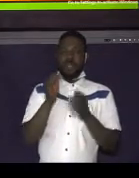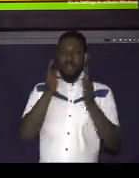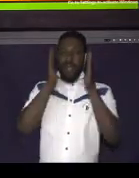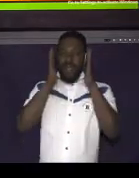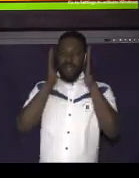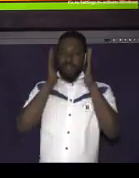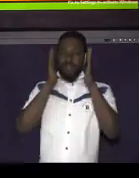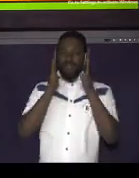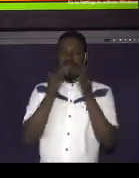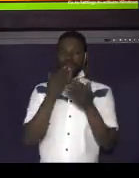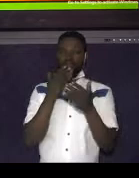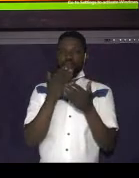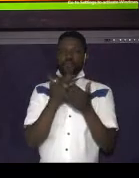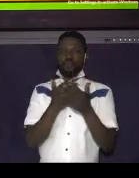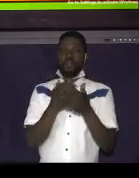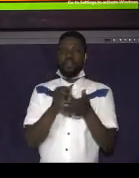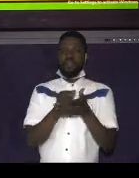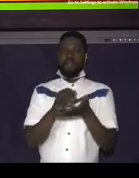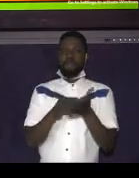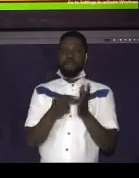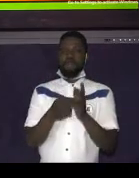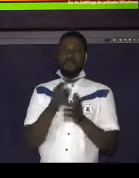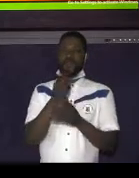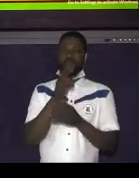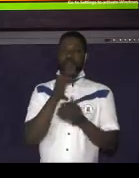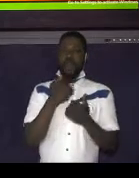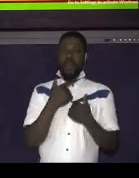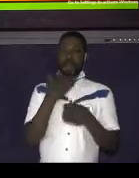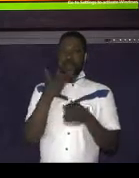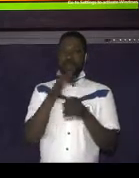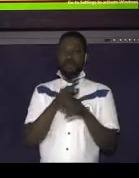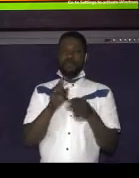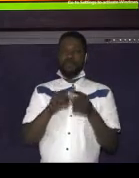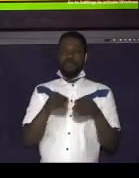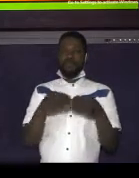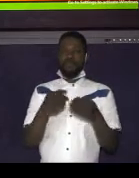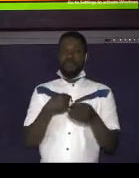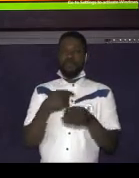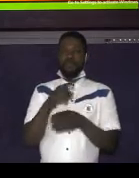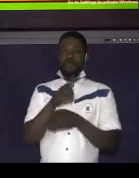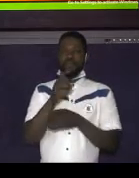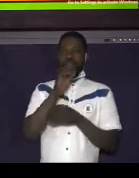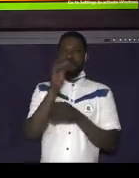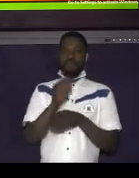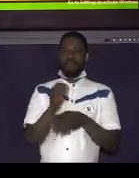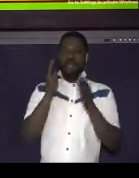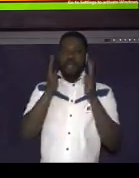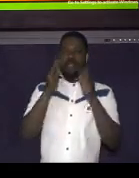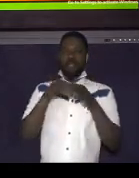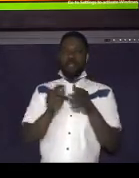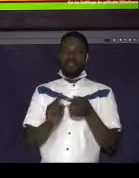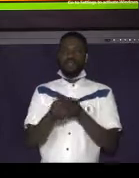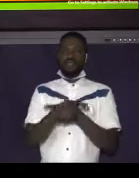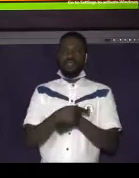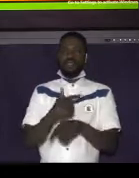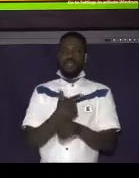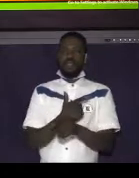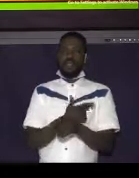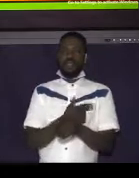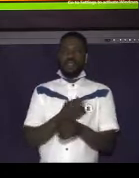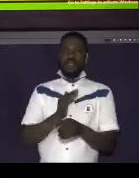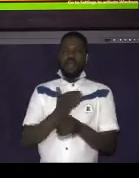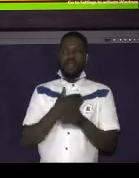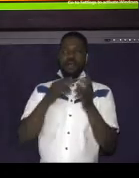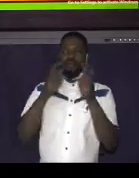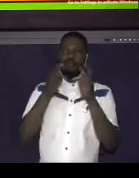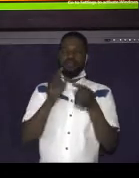100% attention. Good. That means you have promised to give me 100% attention in today's lesson. Our